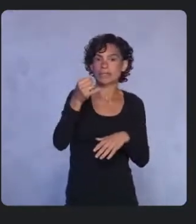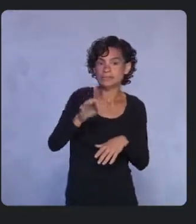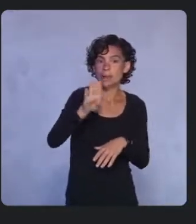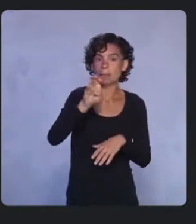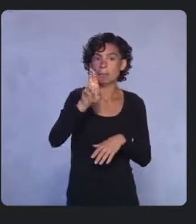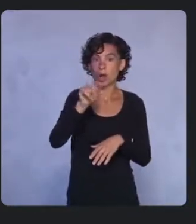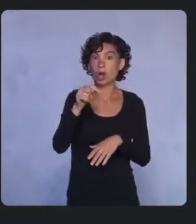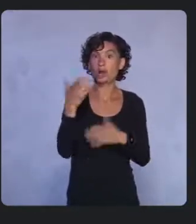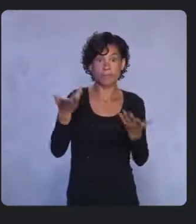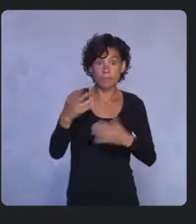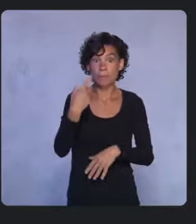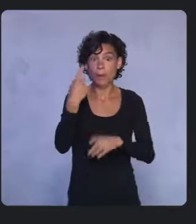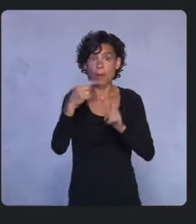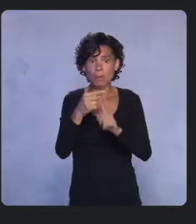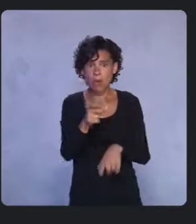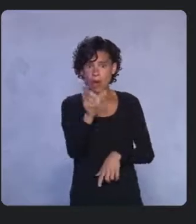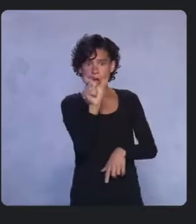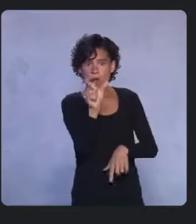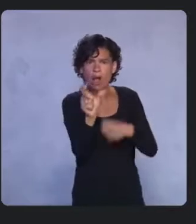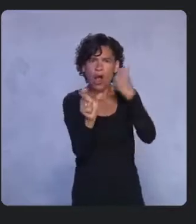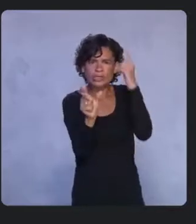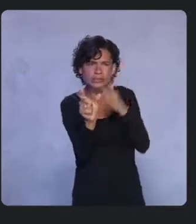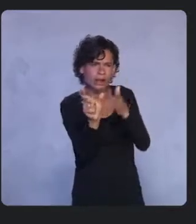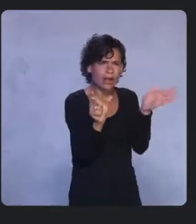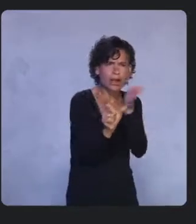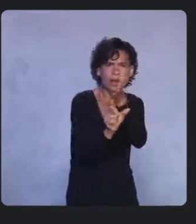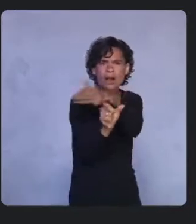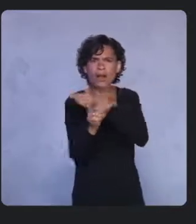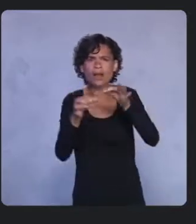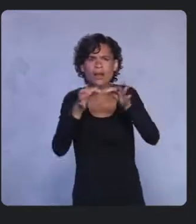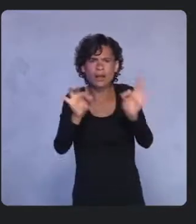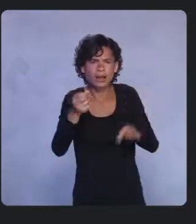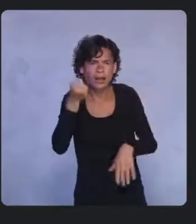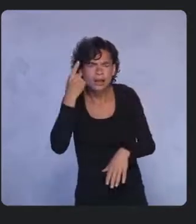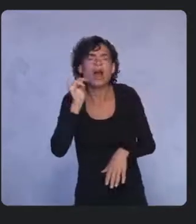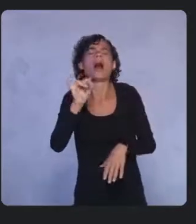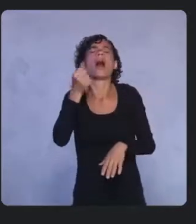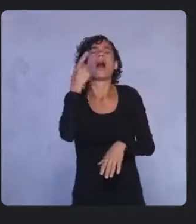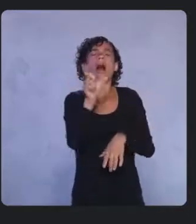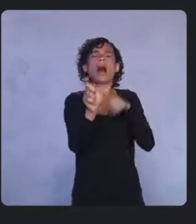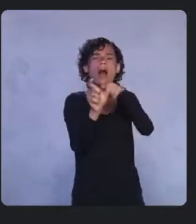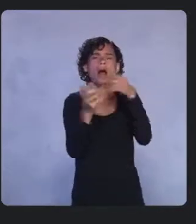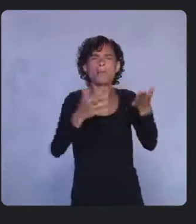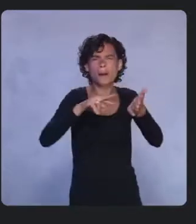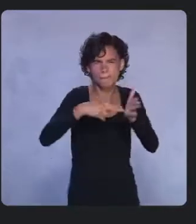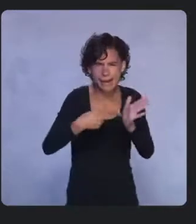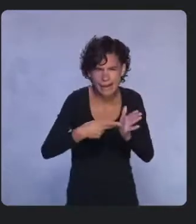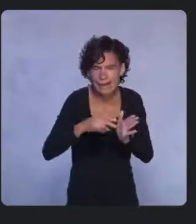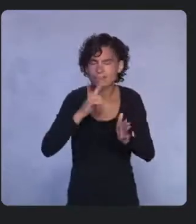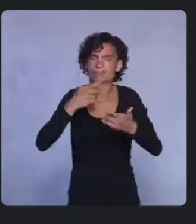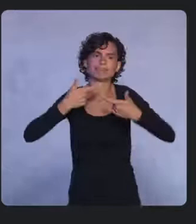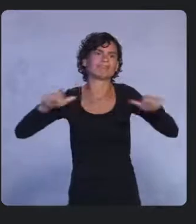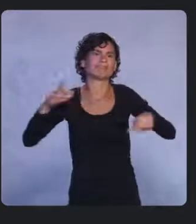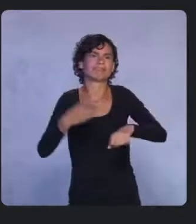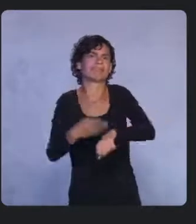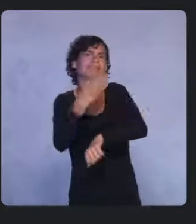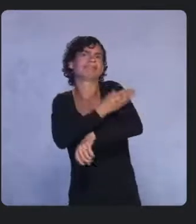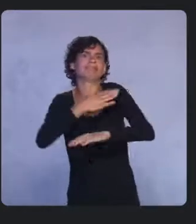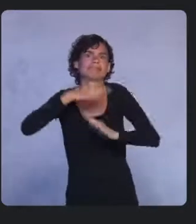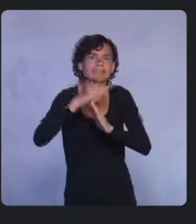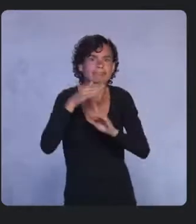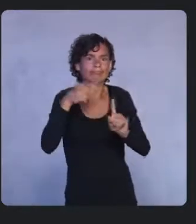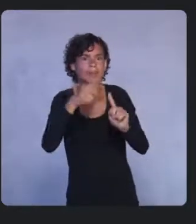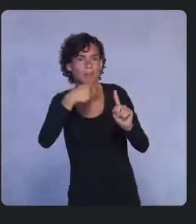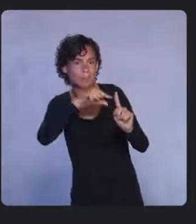at the words that come before and after, leading to one of our most significant quality improvements across Google